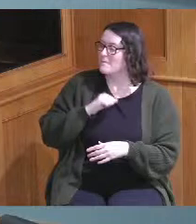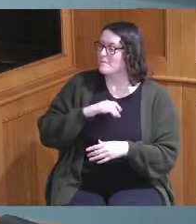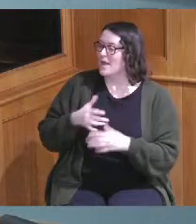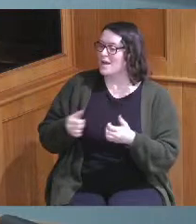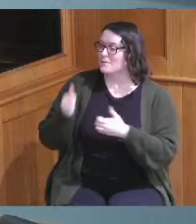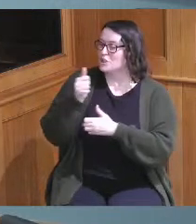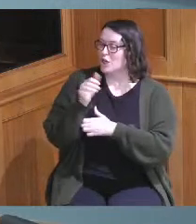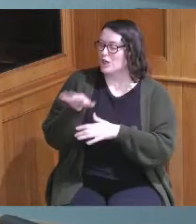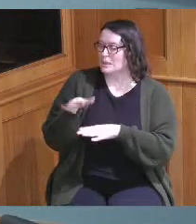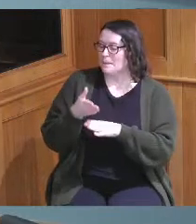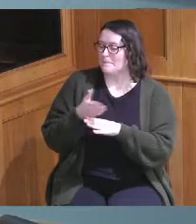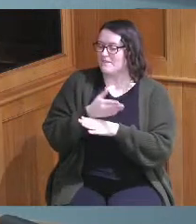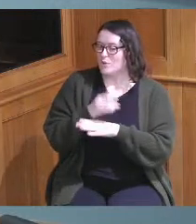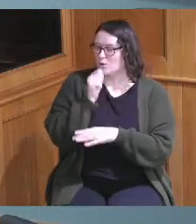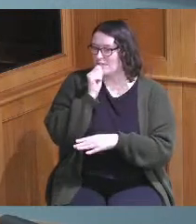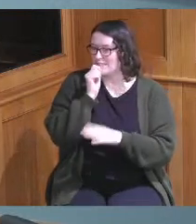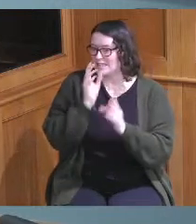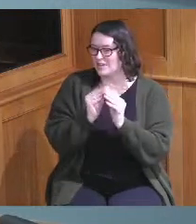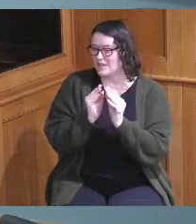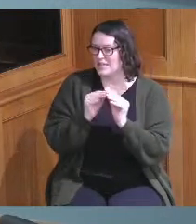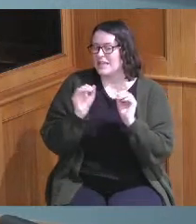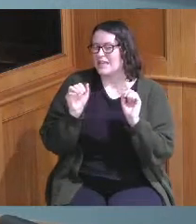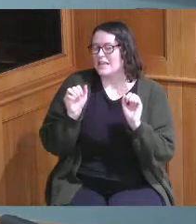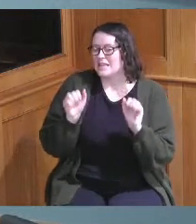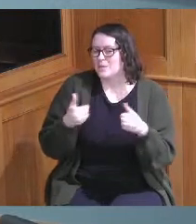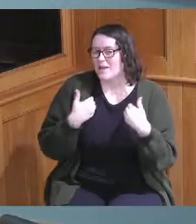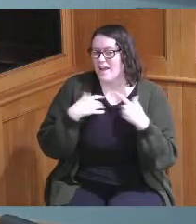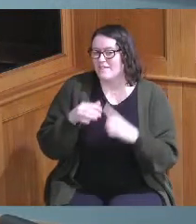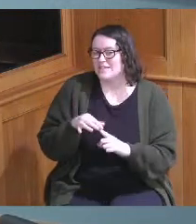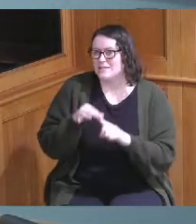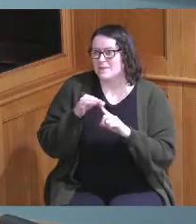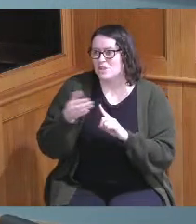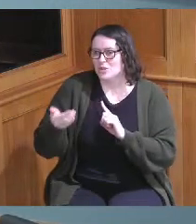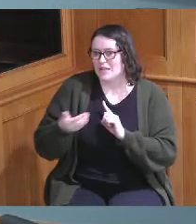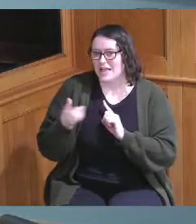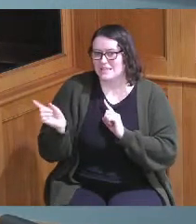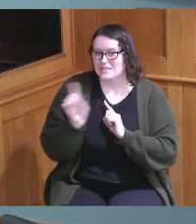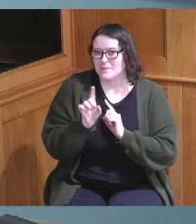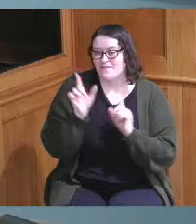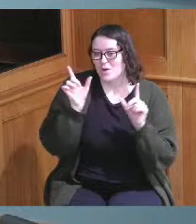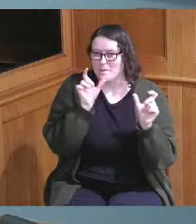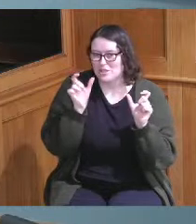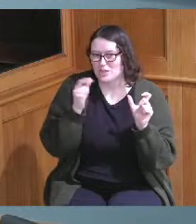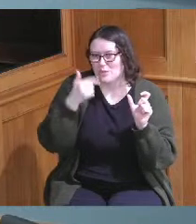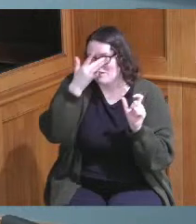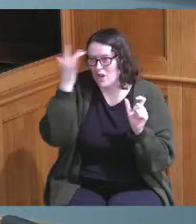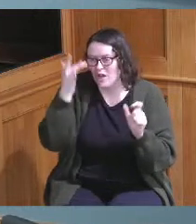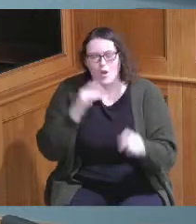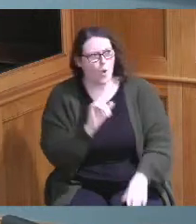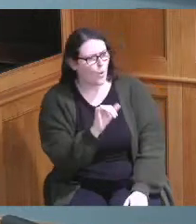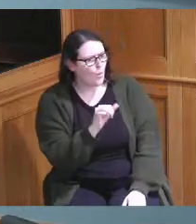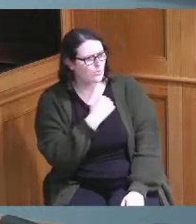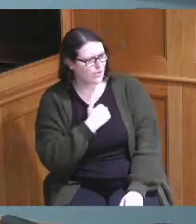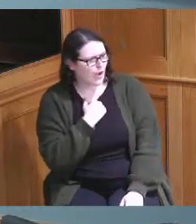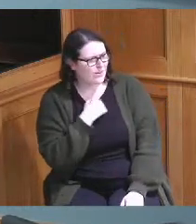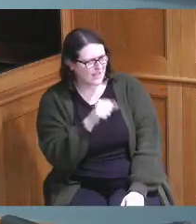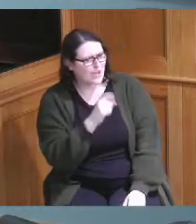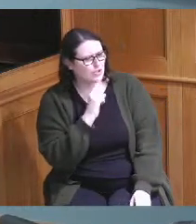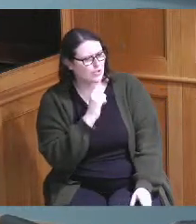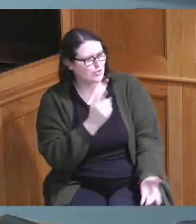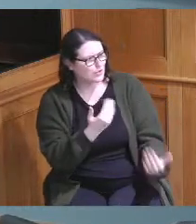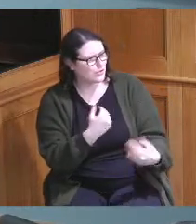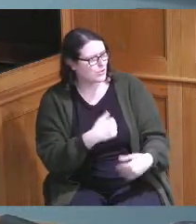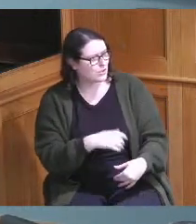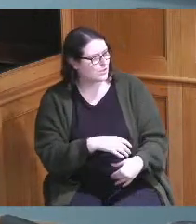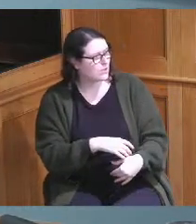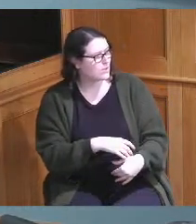before we go to our executive session, could we have our special guest come up for a picture? We forgot to get. Oh, sorry. Yeah, Yeah. sure thing. Or we